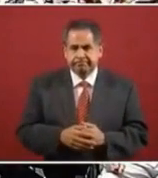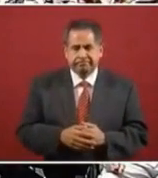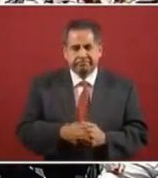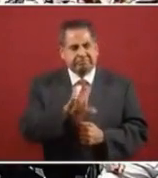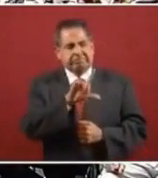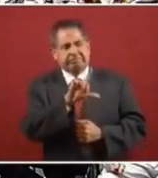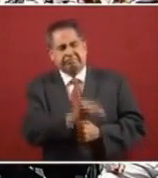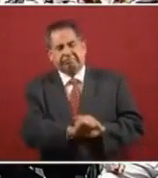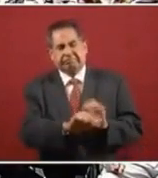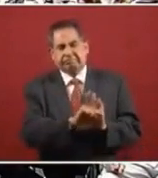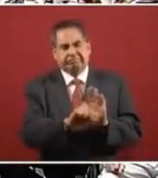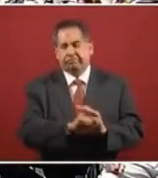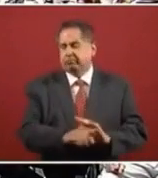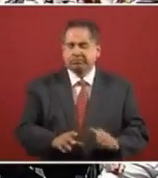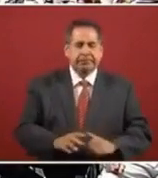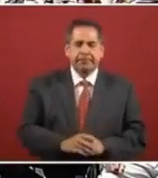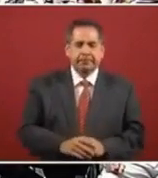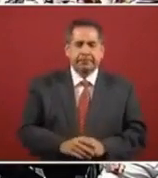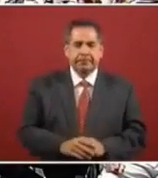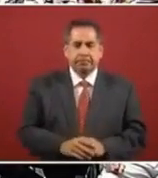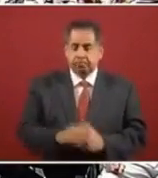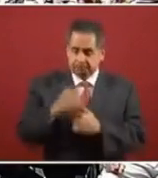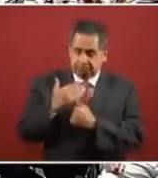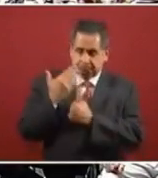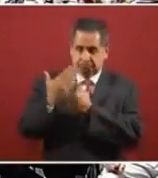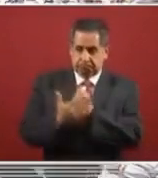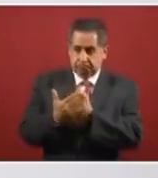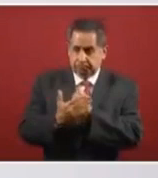in a way that was